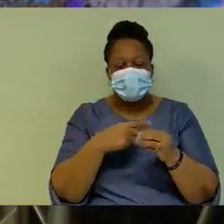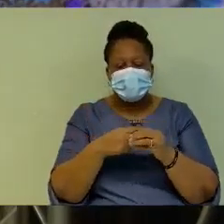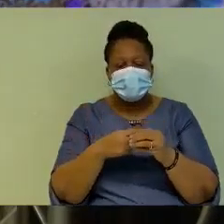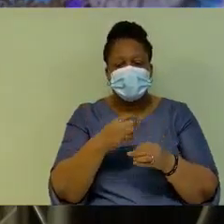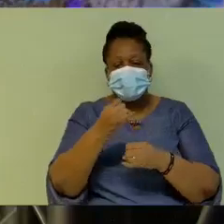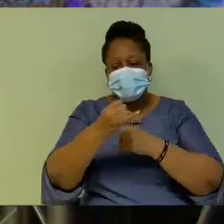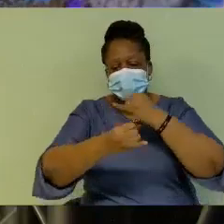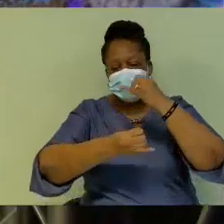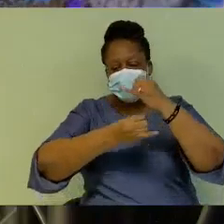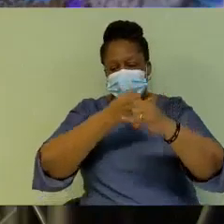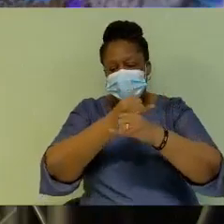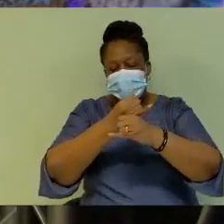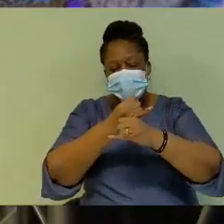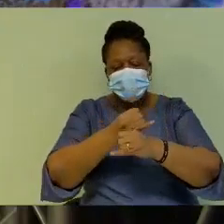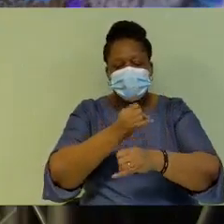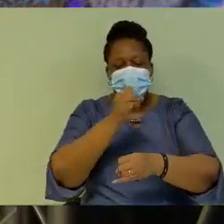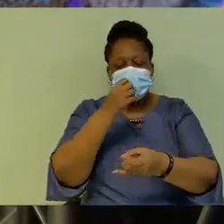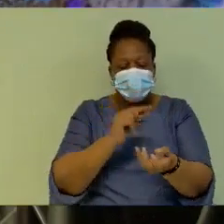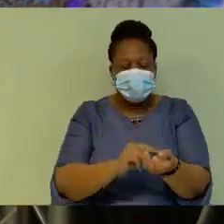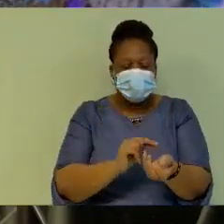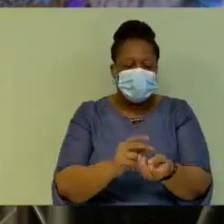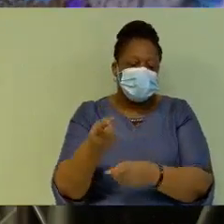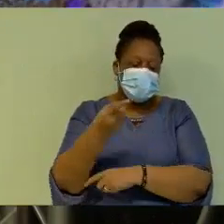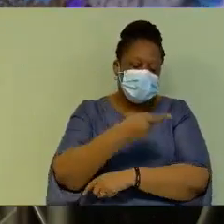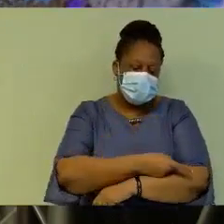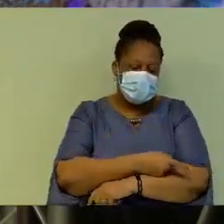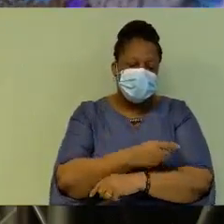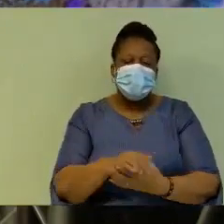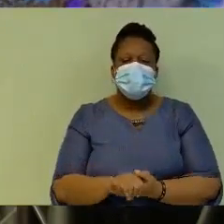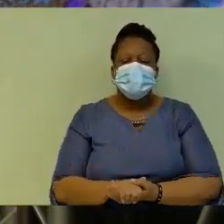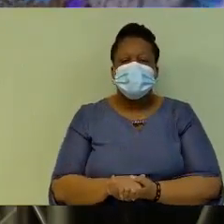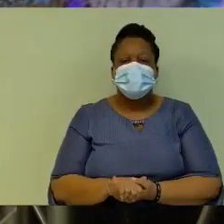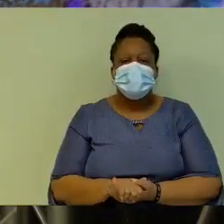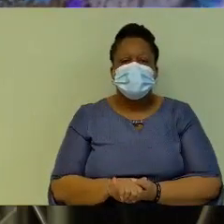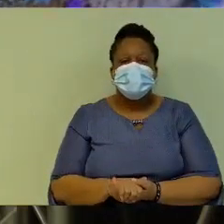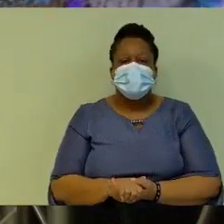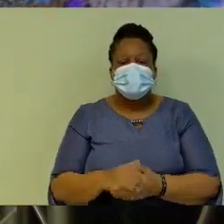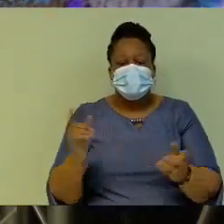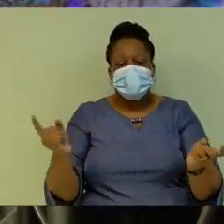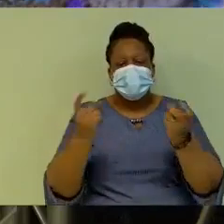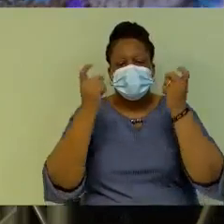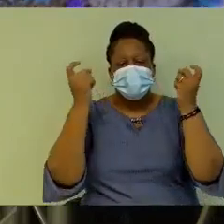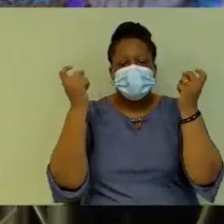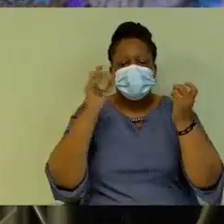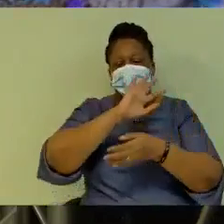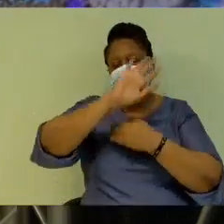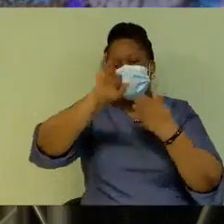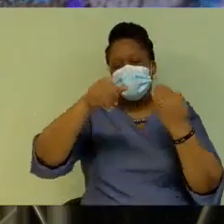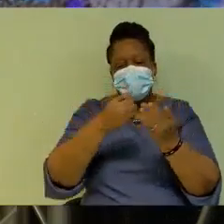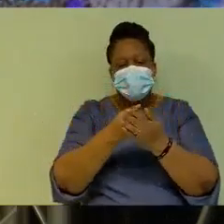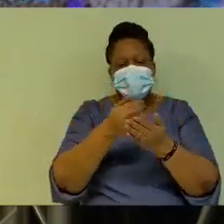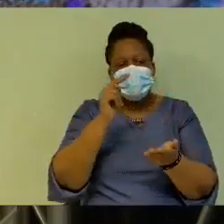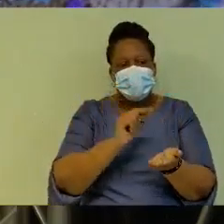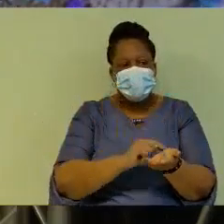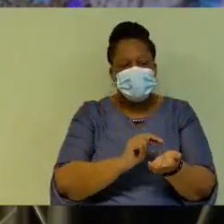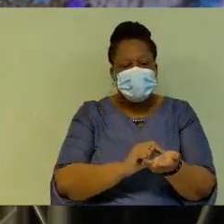of International Nurses Day. And we congratulate all nurses and all